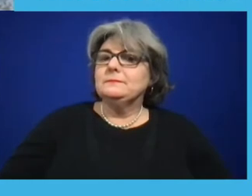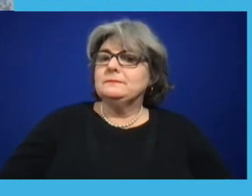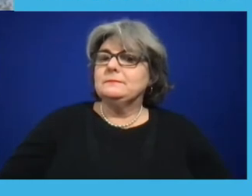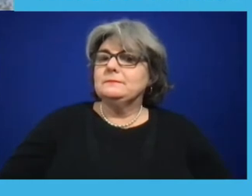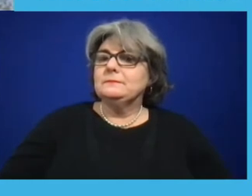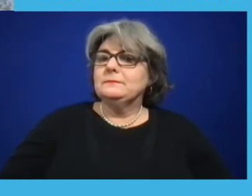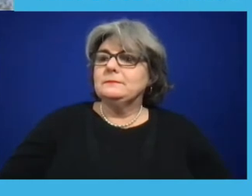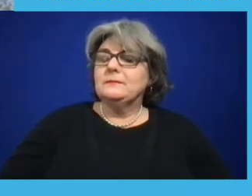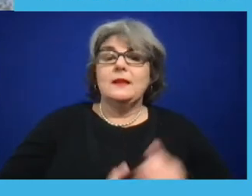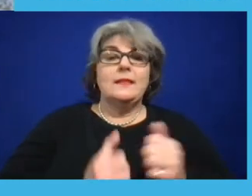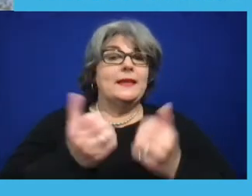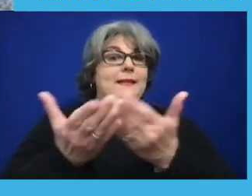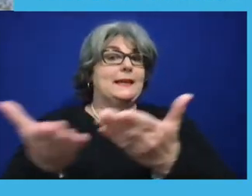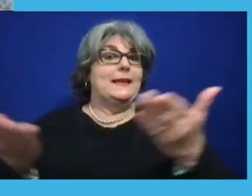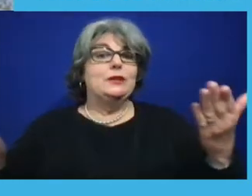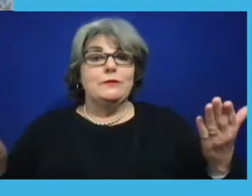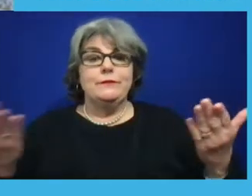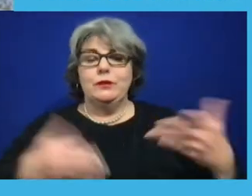a spiritual idea.